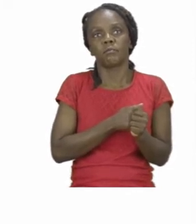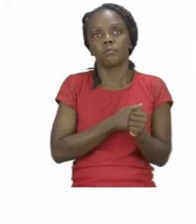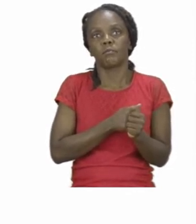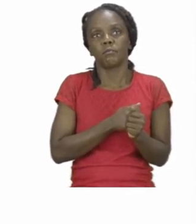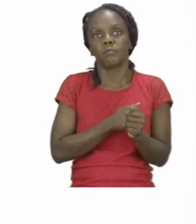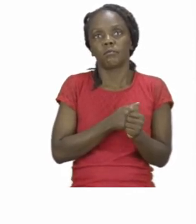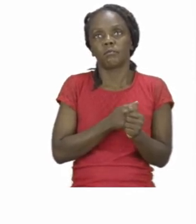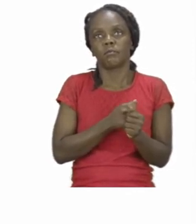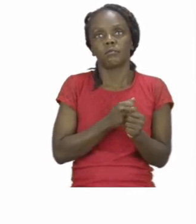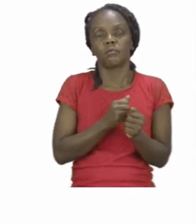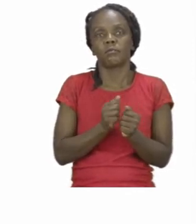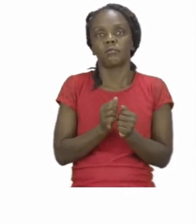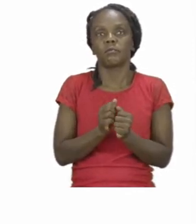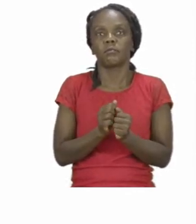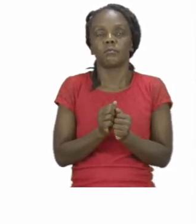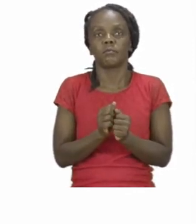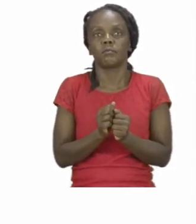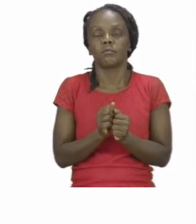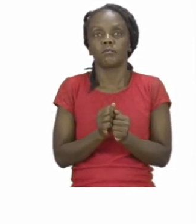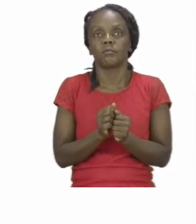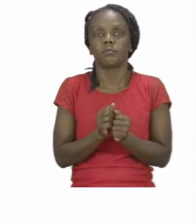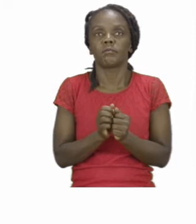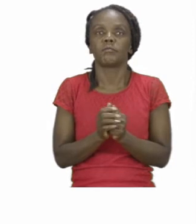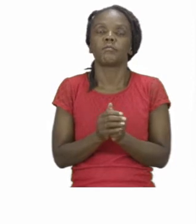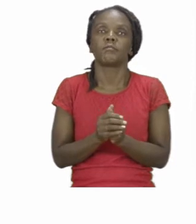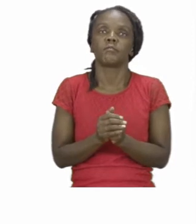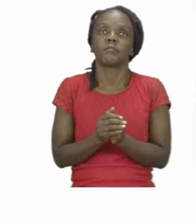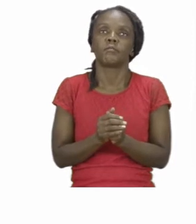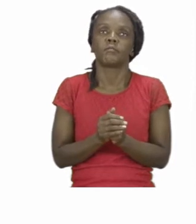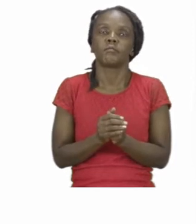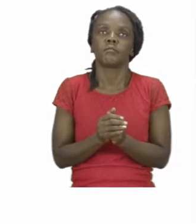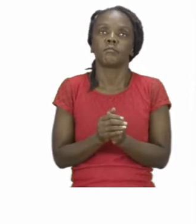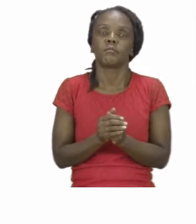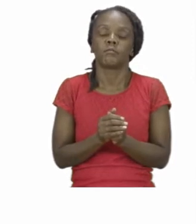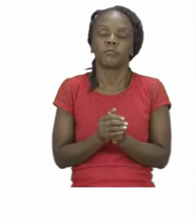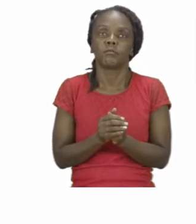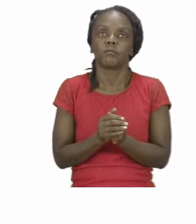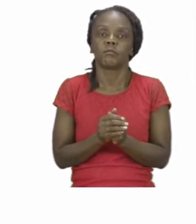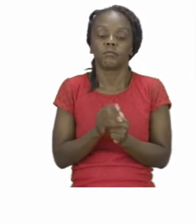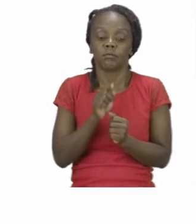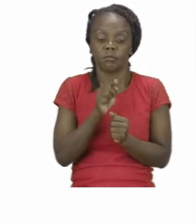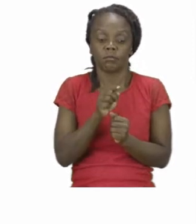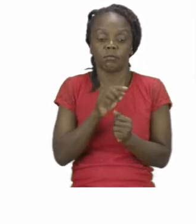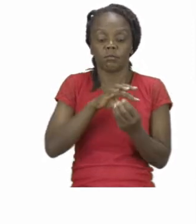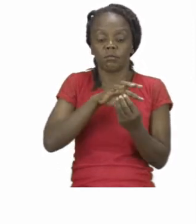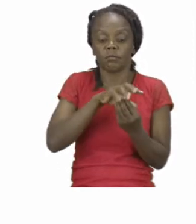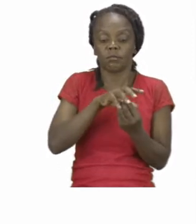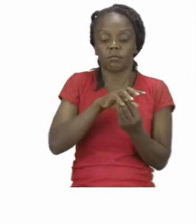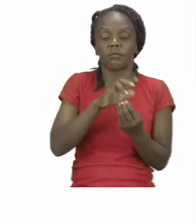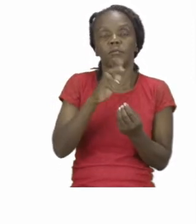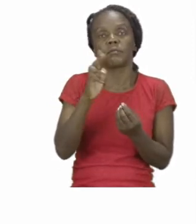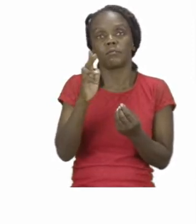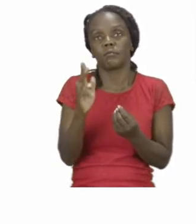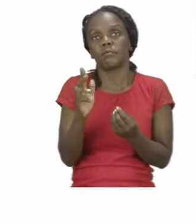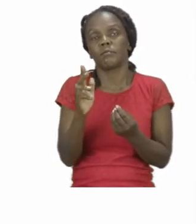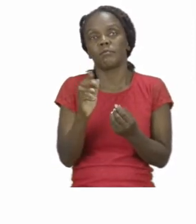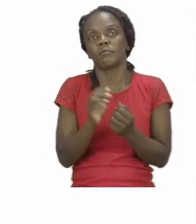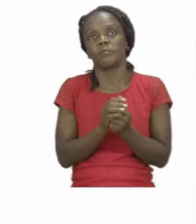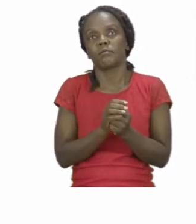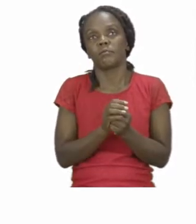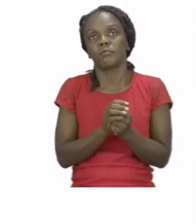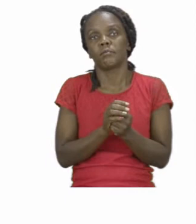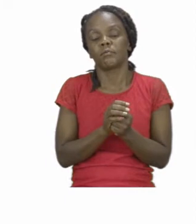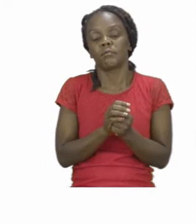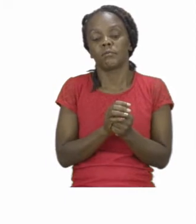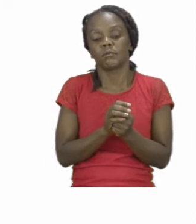Mother. Well done. So these are our family members, and it is our job to match